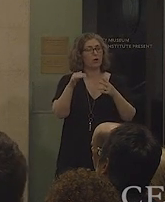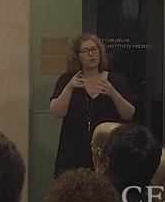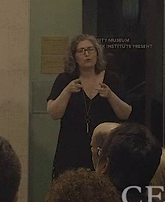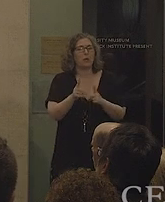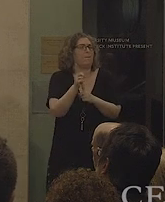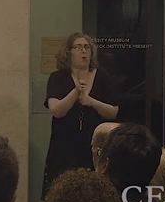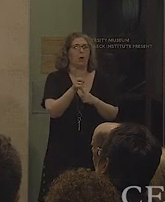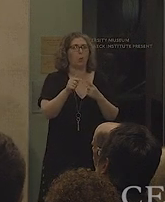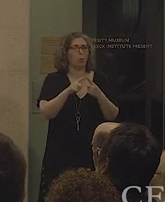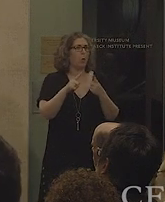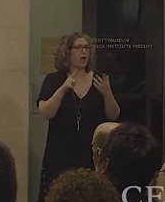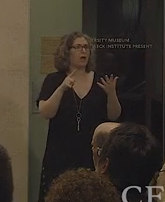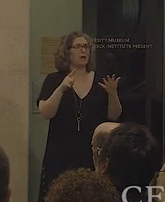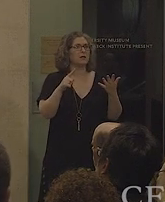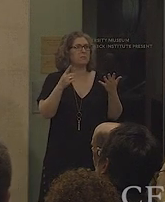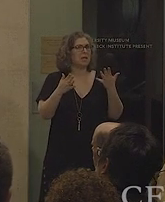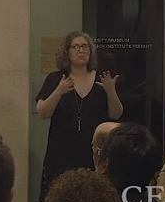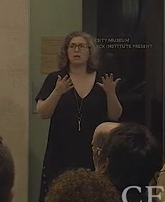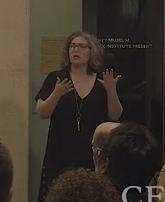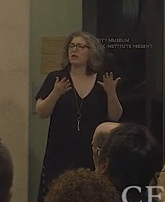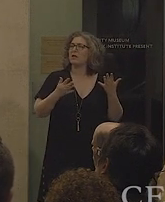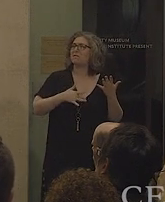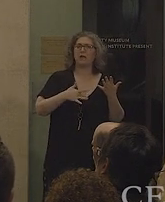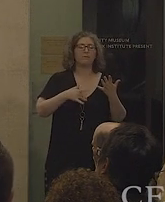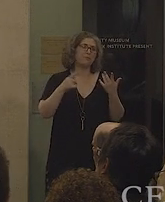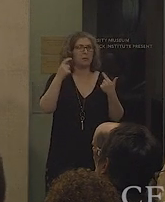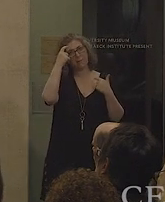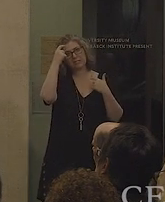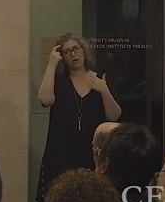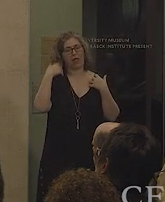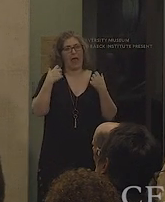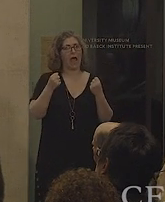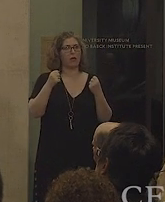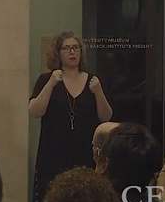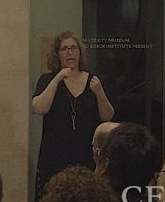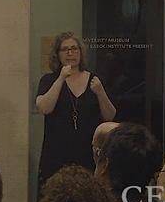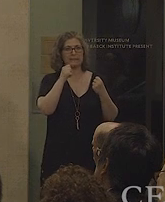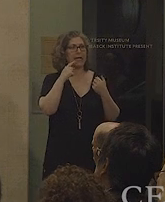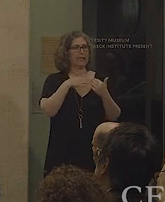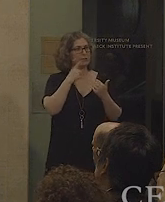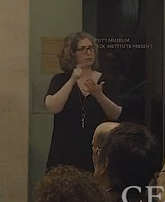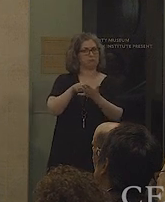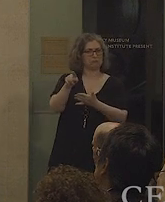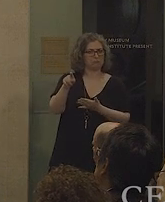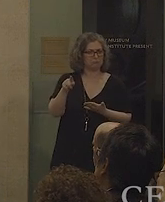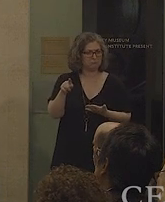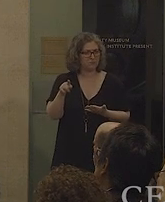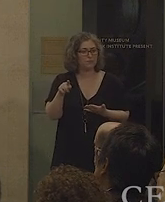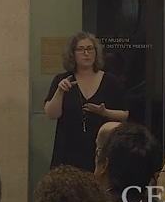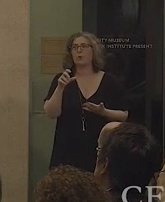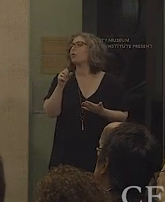when you maybe are, you know, mental health doesn't run on a straight line. And so if you